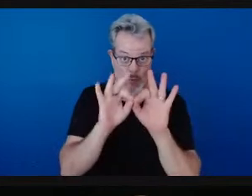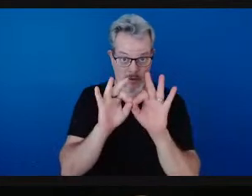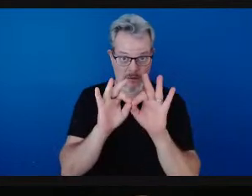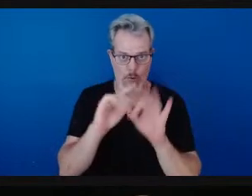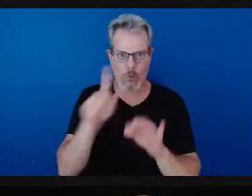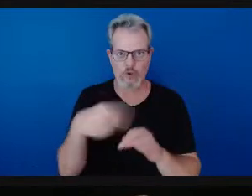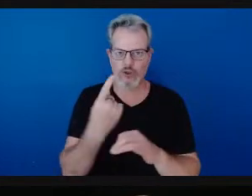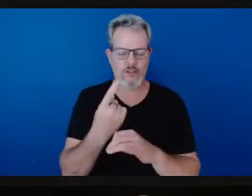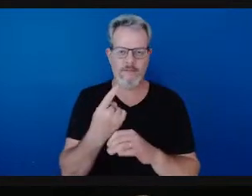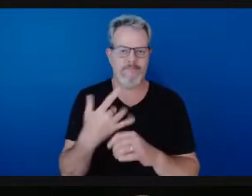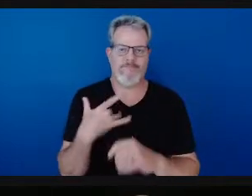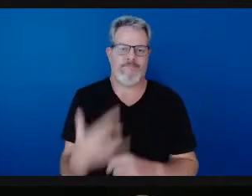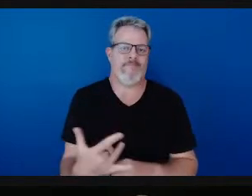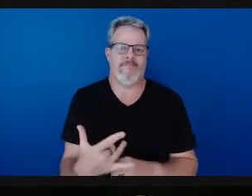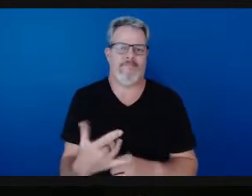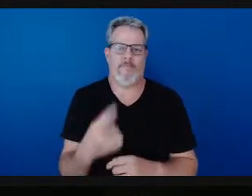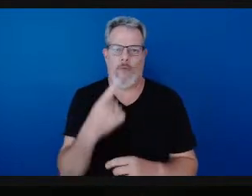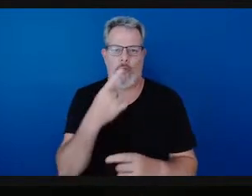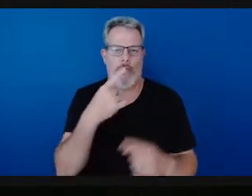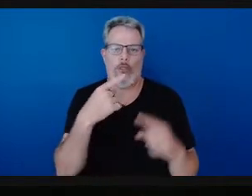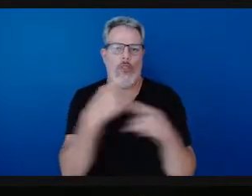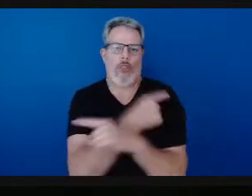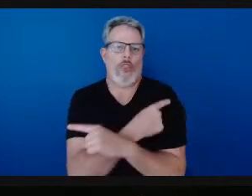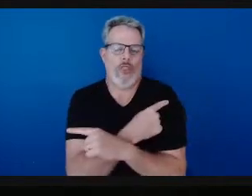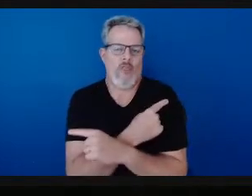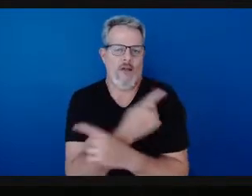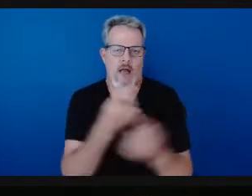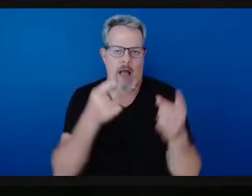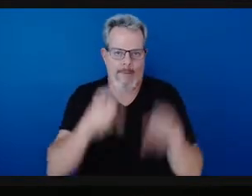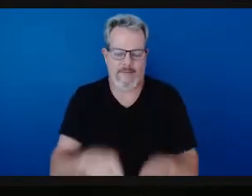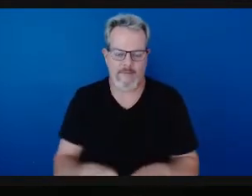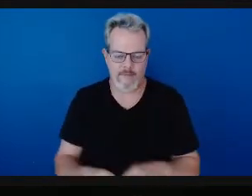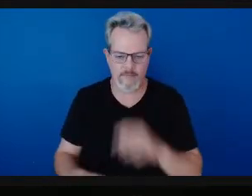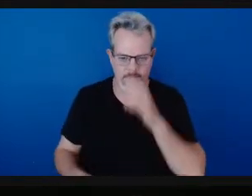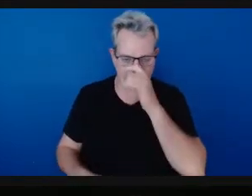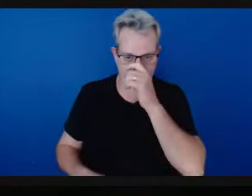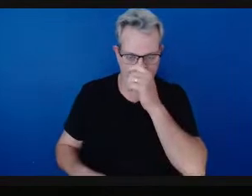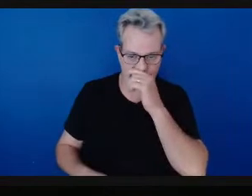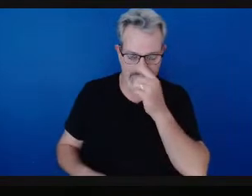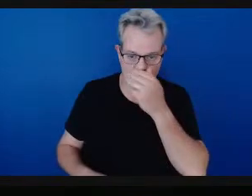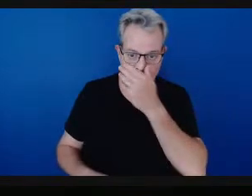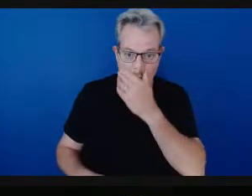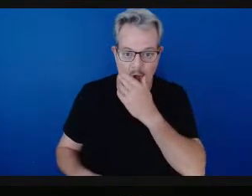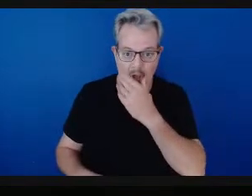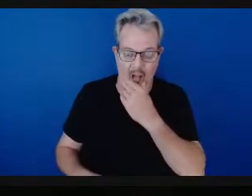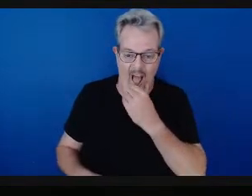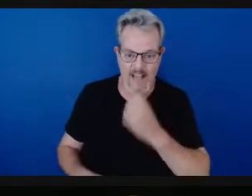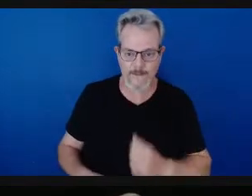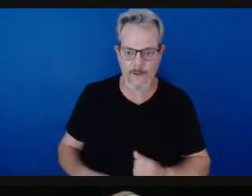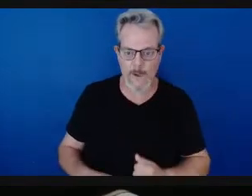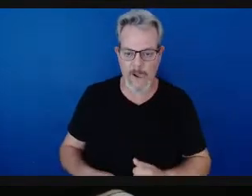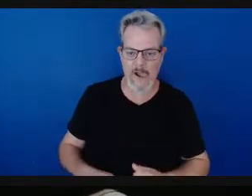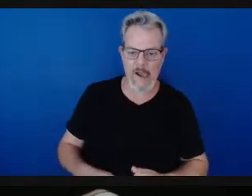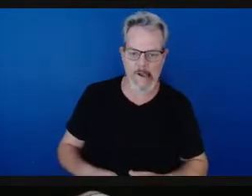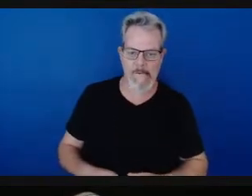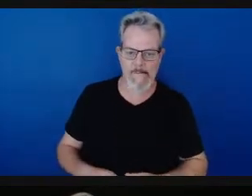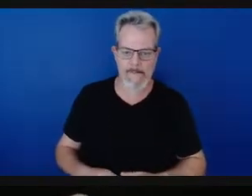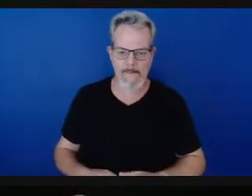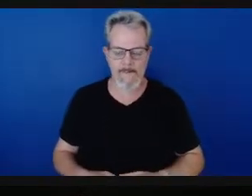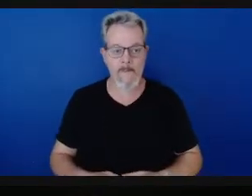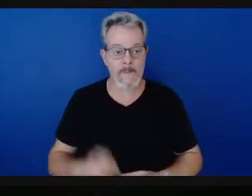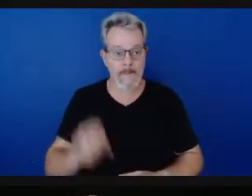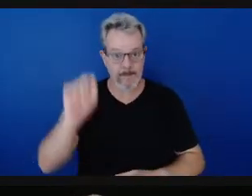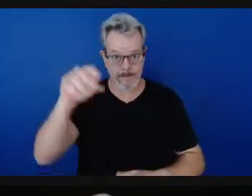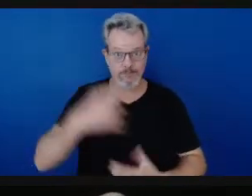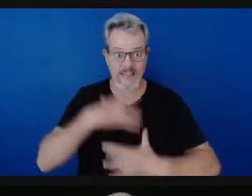that particular amount of inflation potentially. Yeah, it's interesting because it's it's